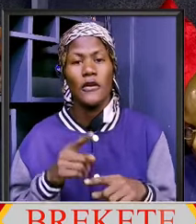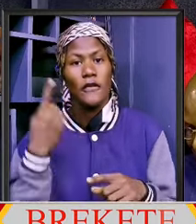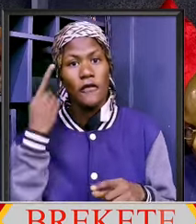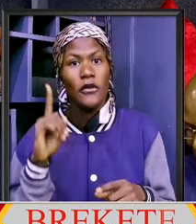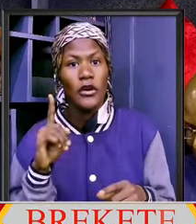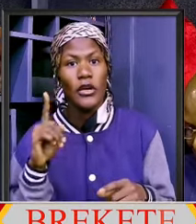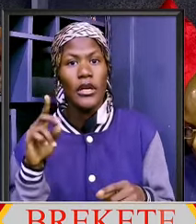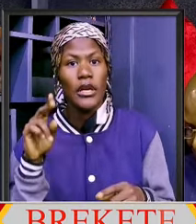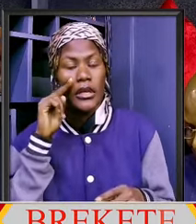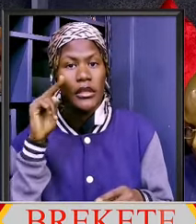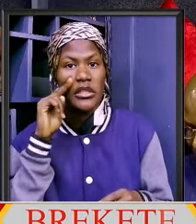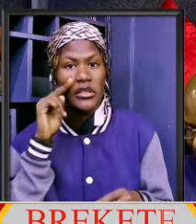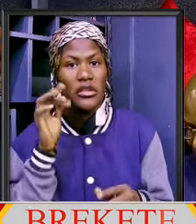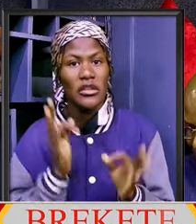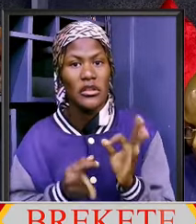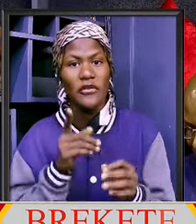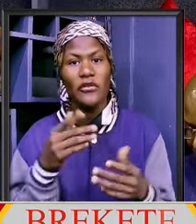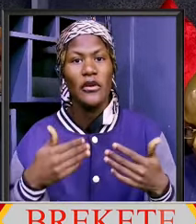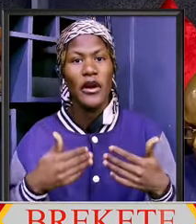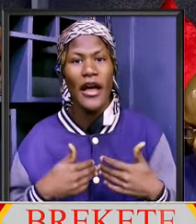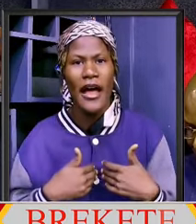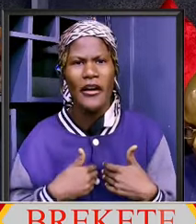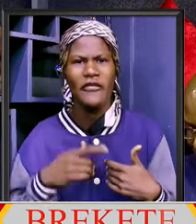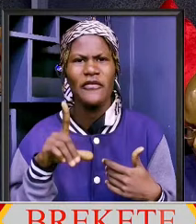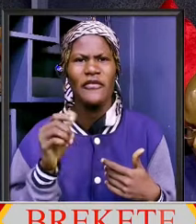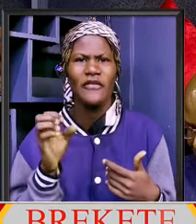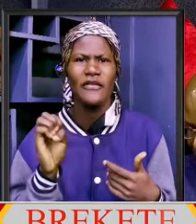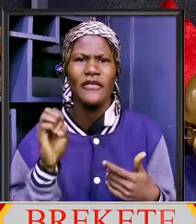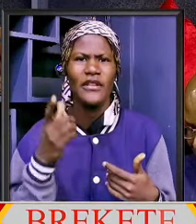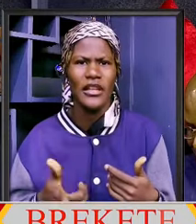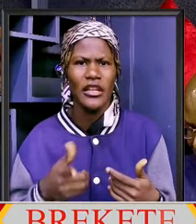go thief money, nothing go happen.